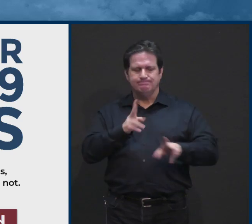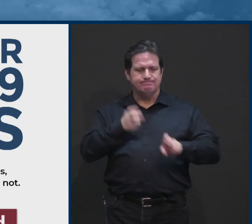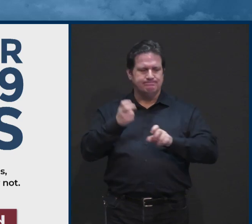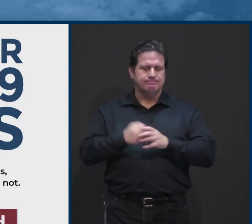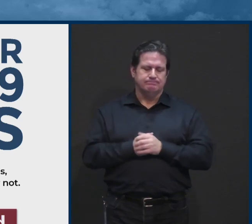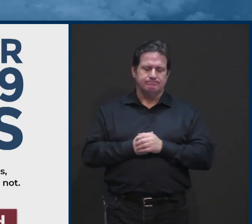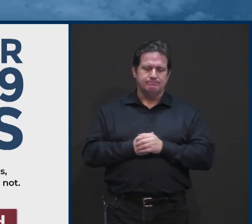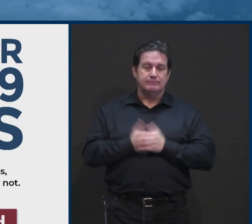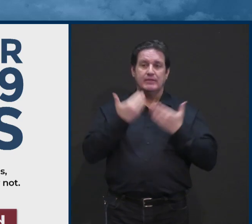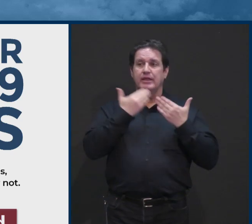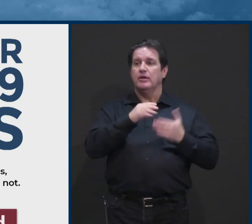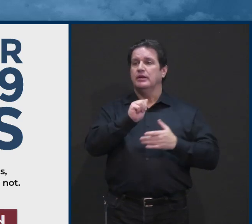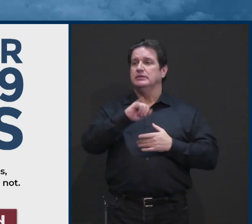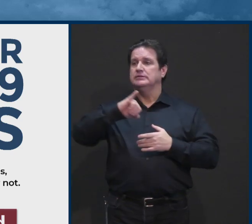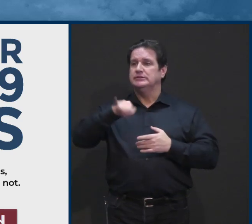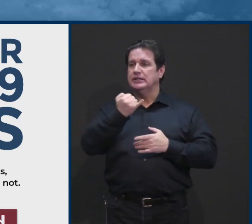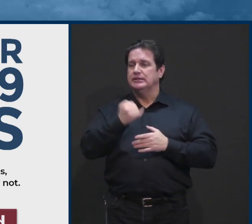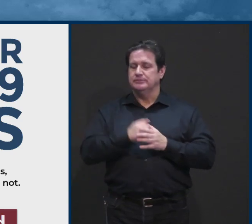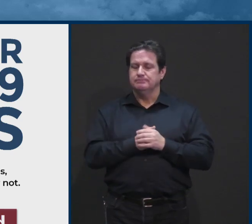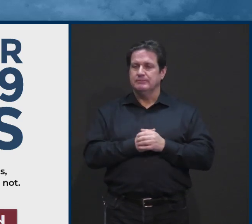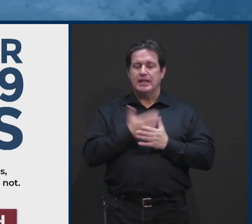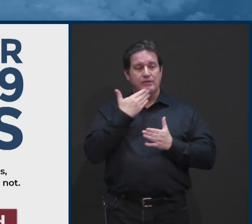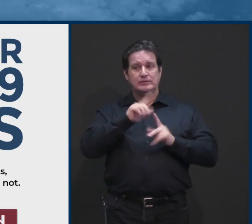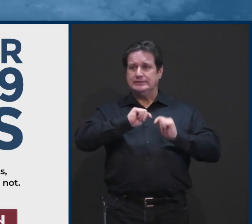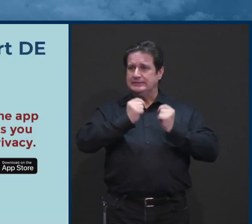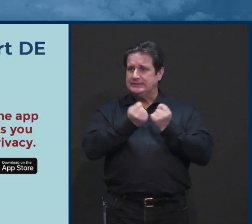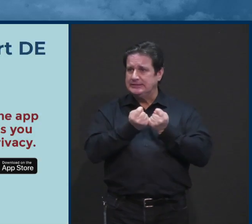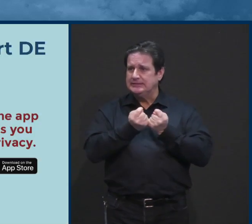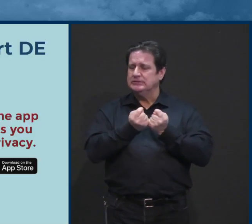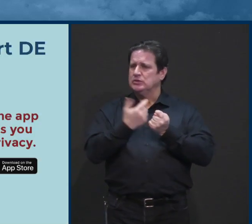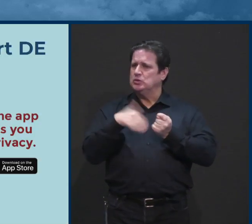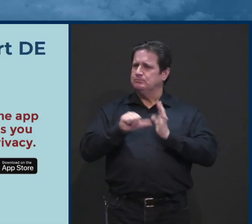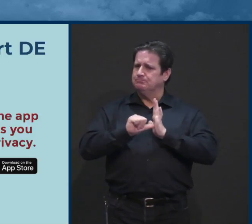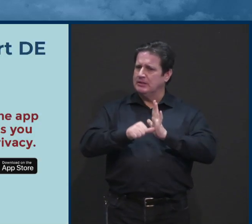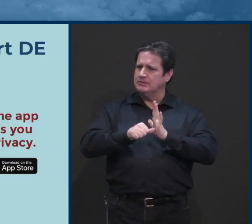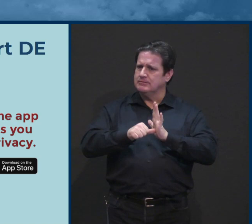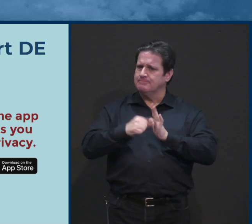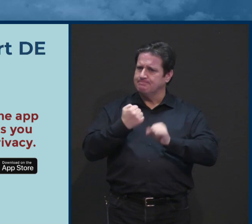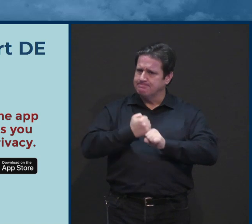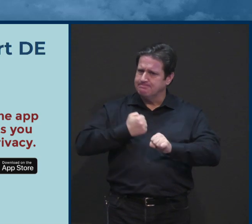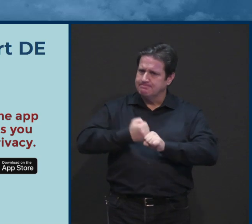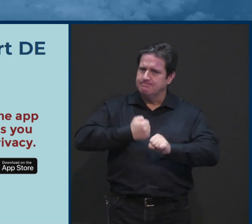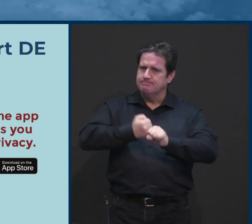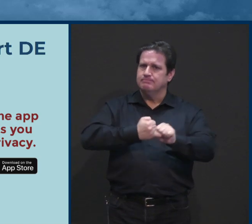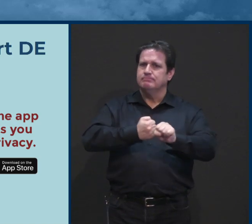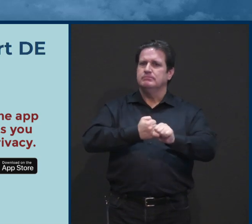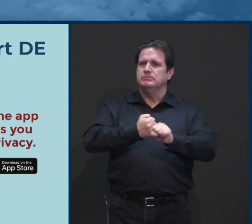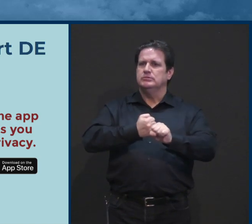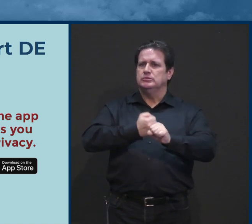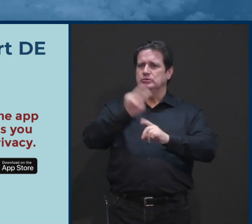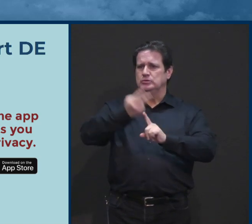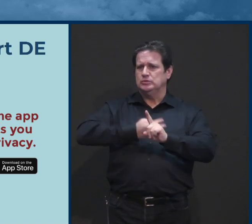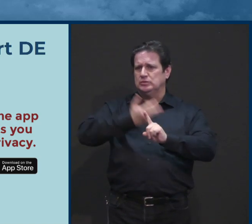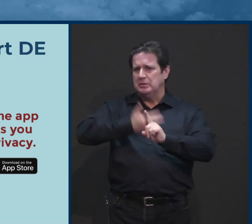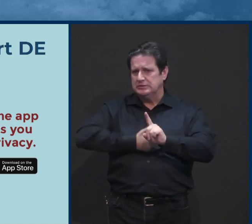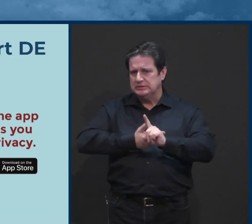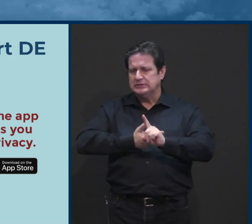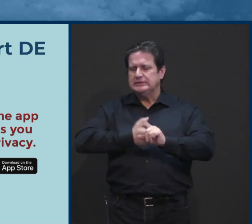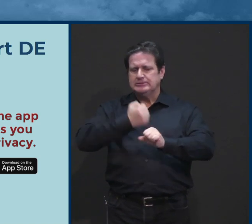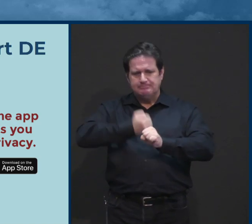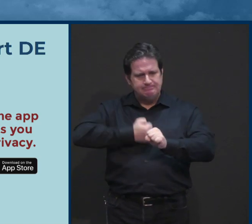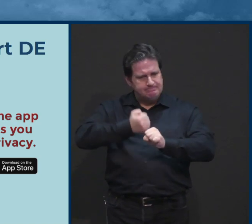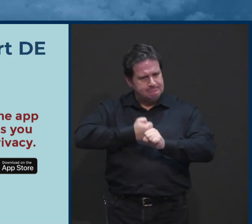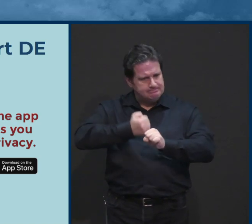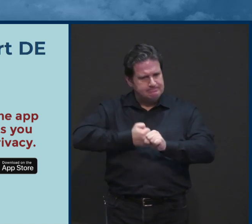much, AJ. Thank you for your team. Really an impressive effort over the last really 3 months as